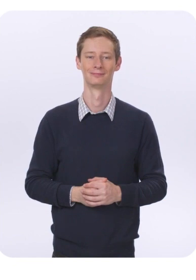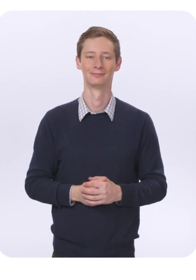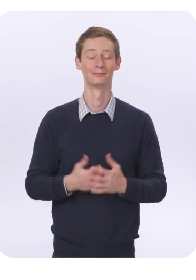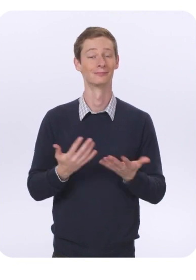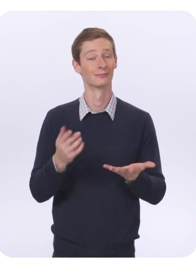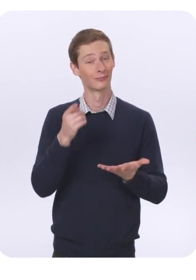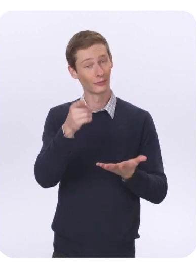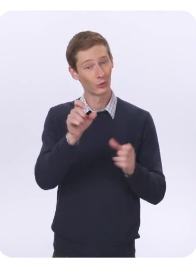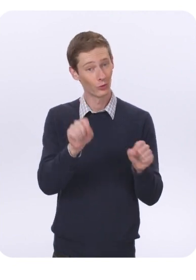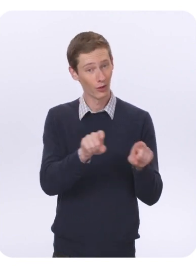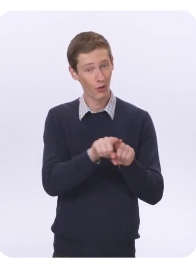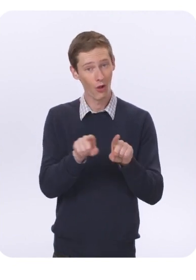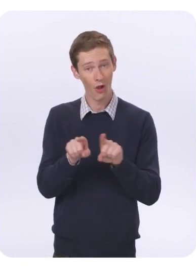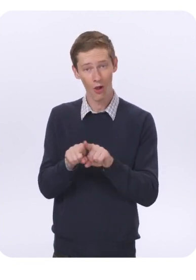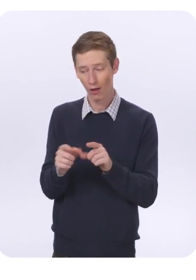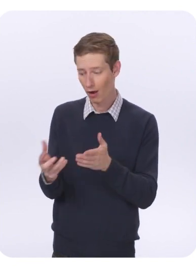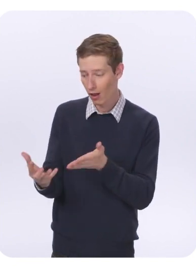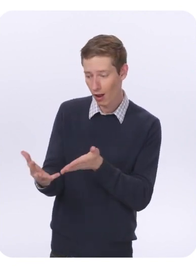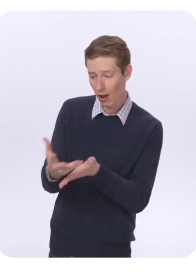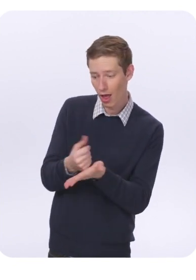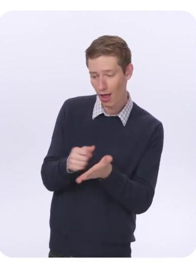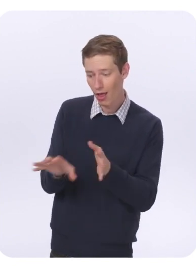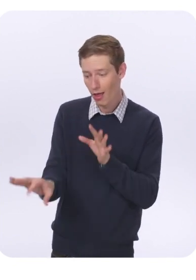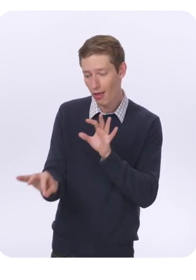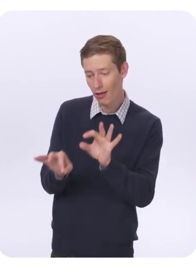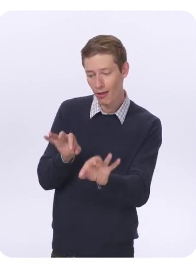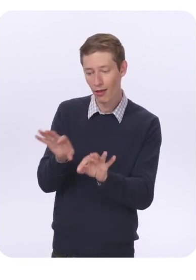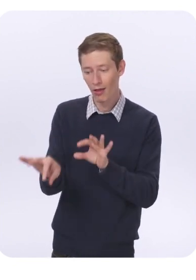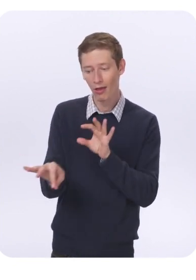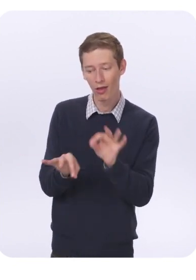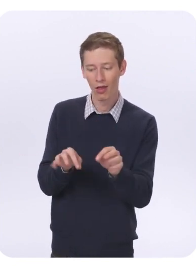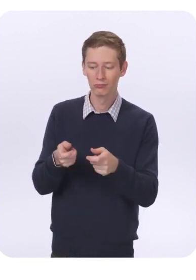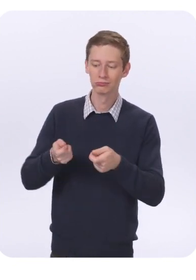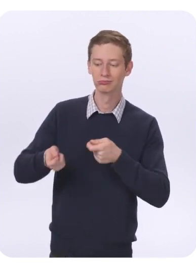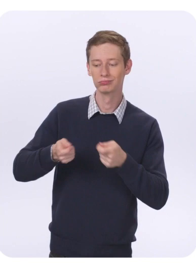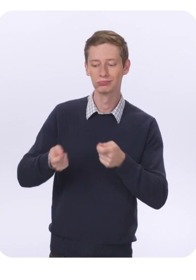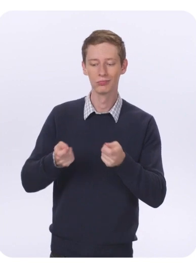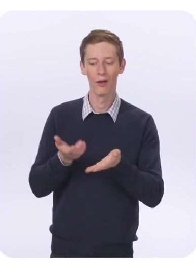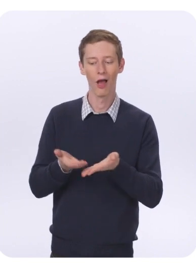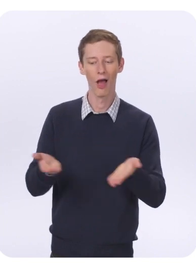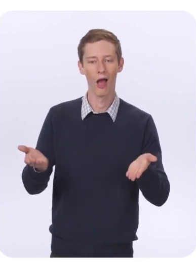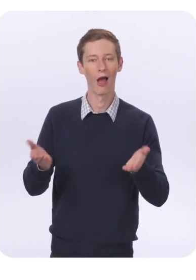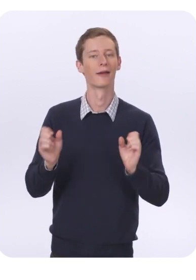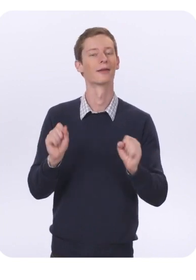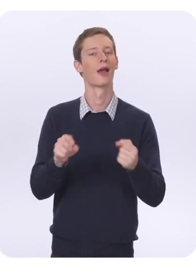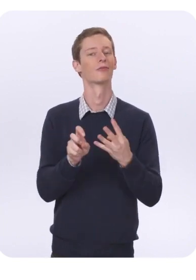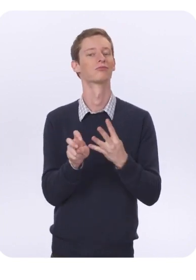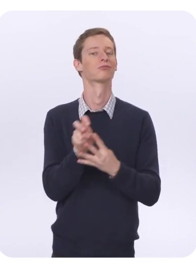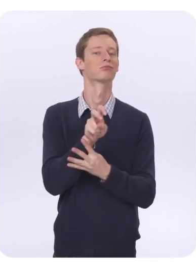You can also collect and manipulate objects by scaling them up and down.